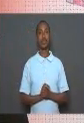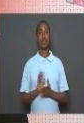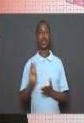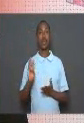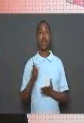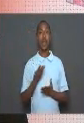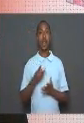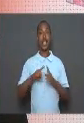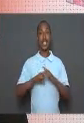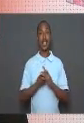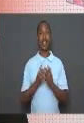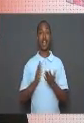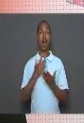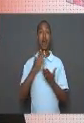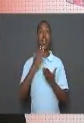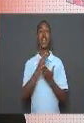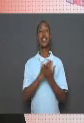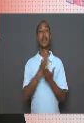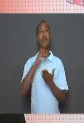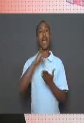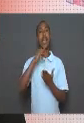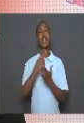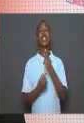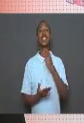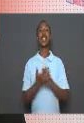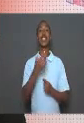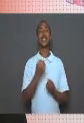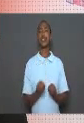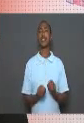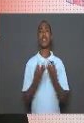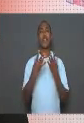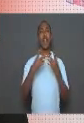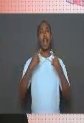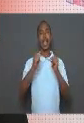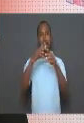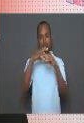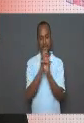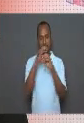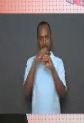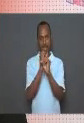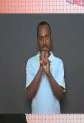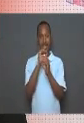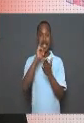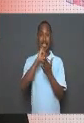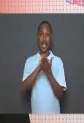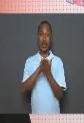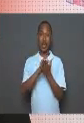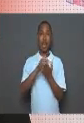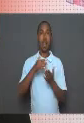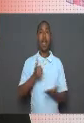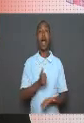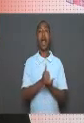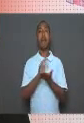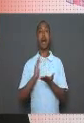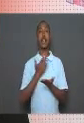We will start our lesson by discussing several experiments that will help